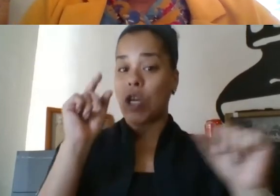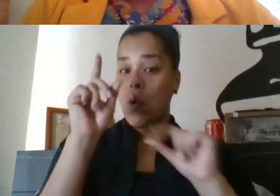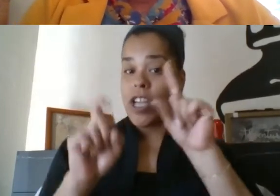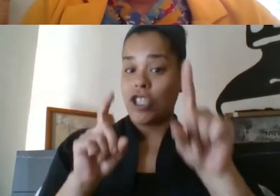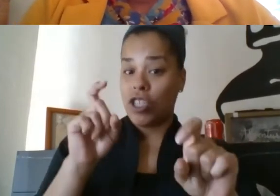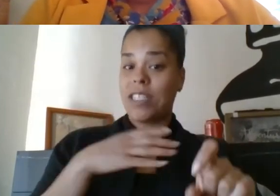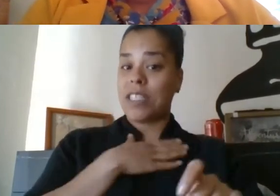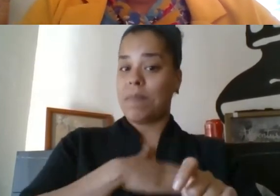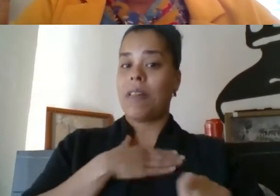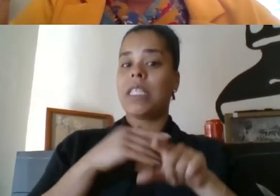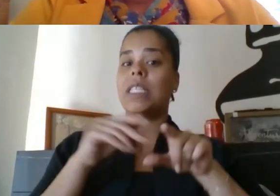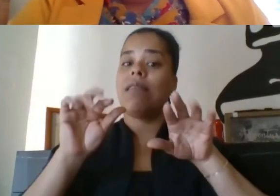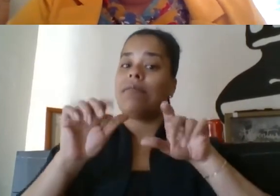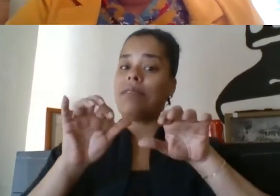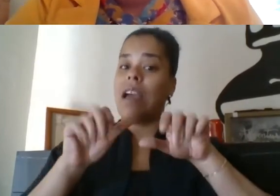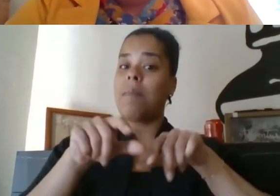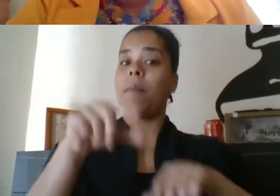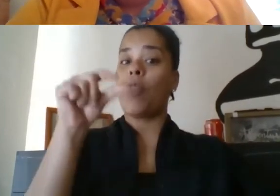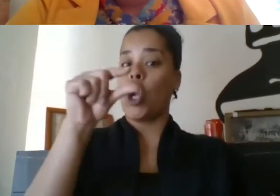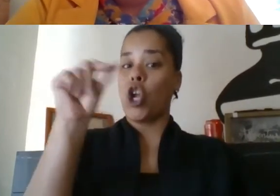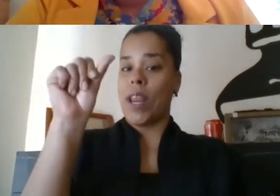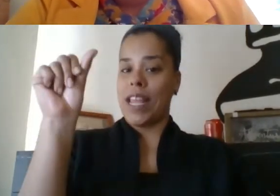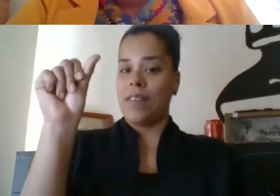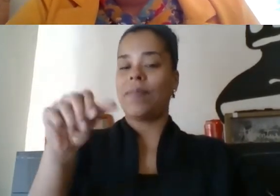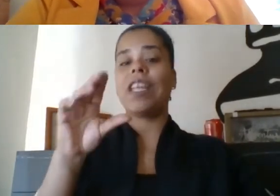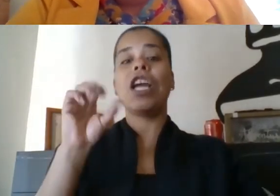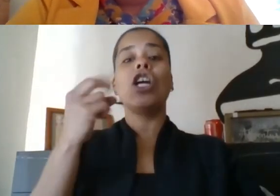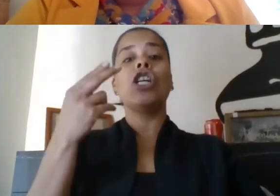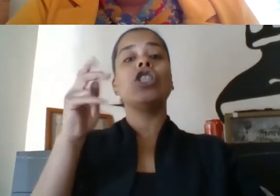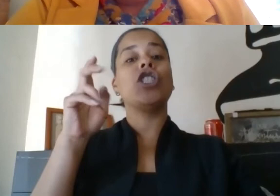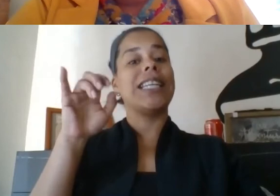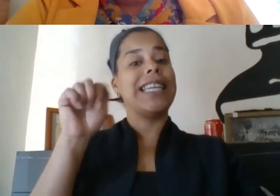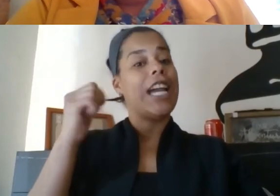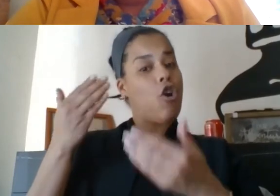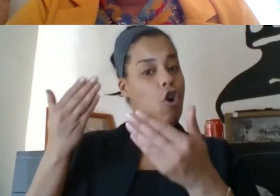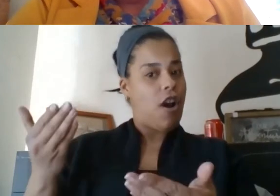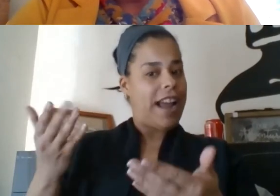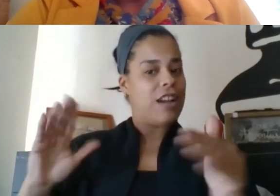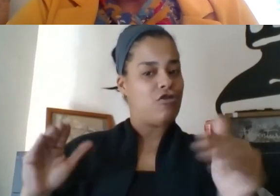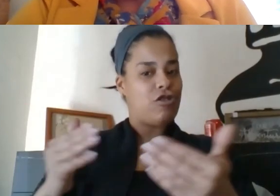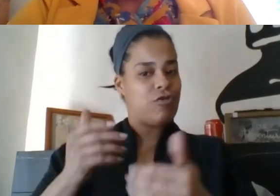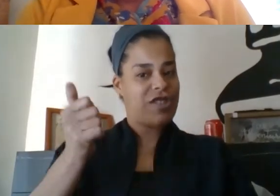And Shakia, please introduce yourself and we'll get started.